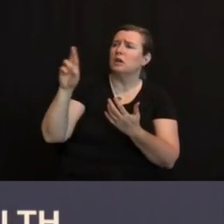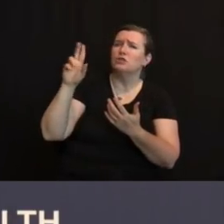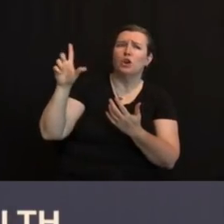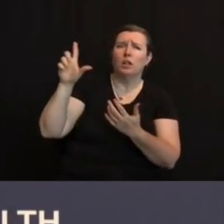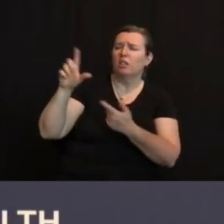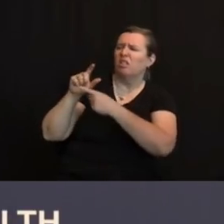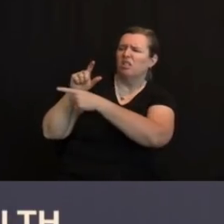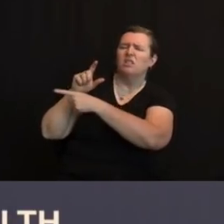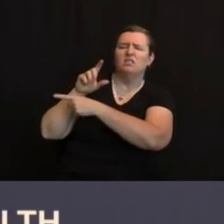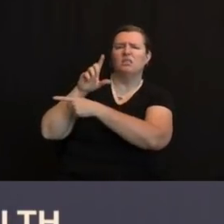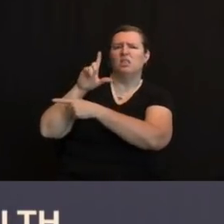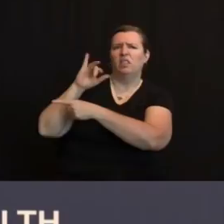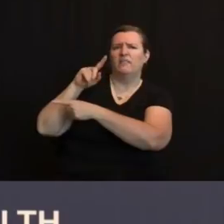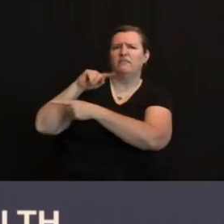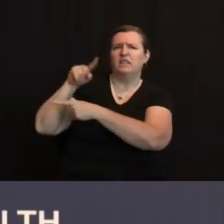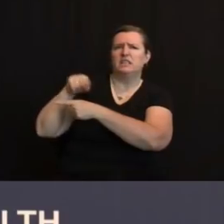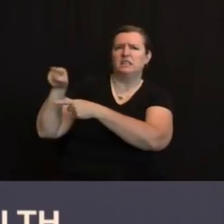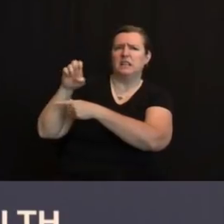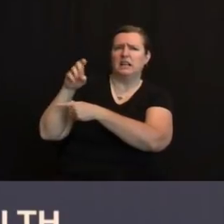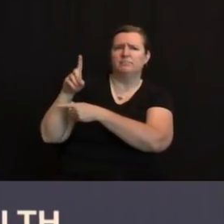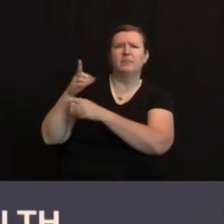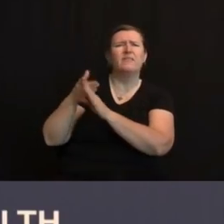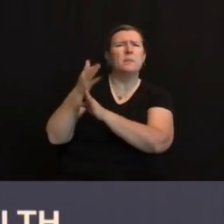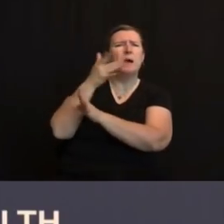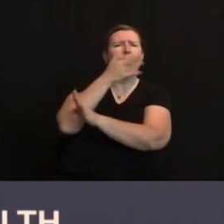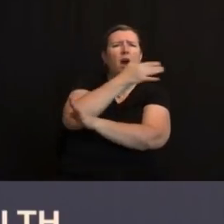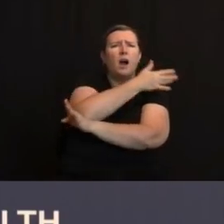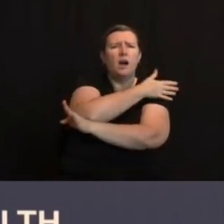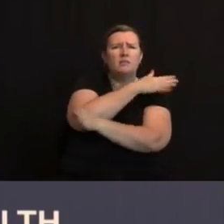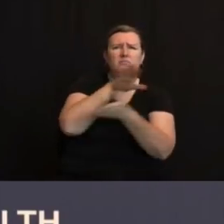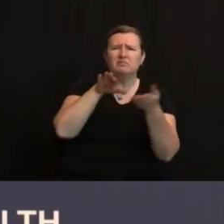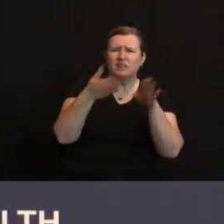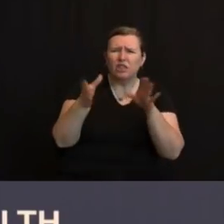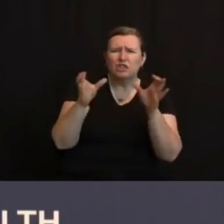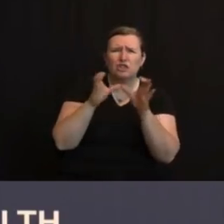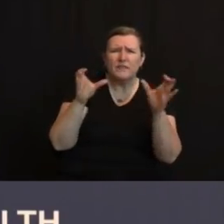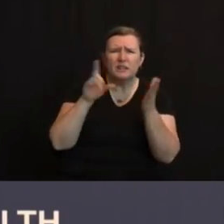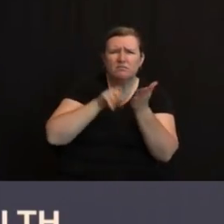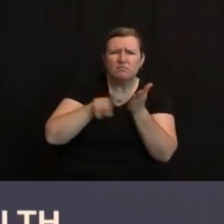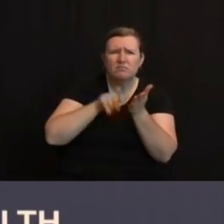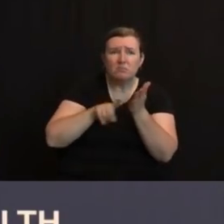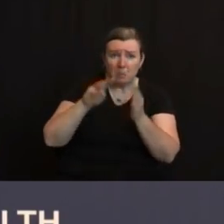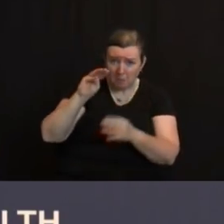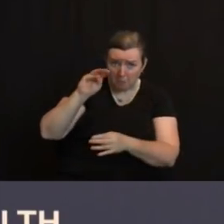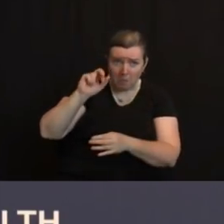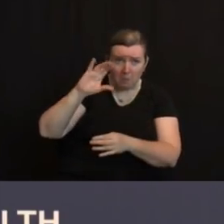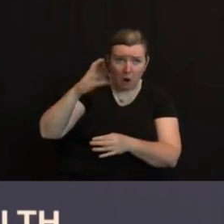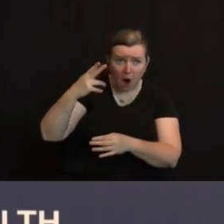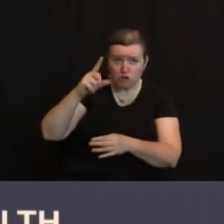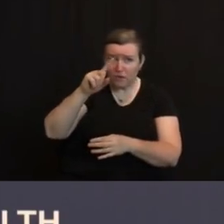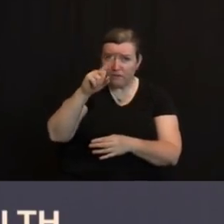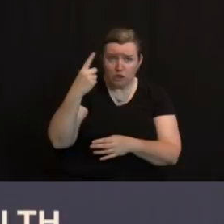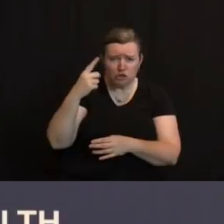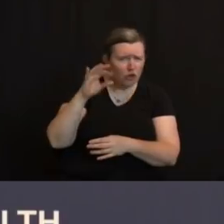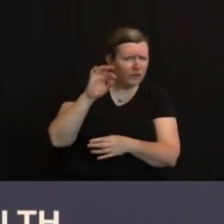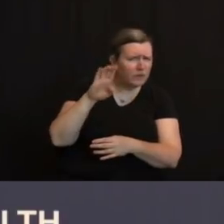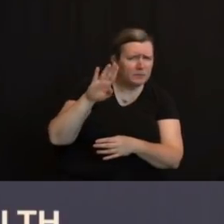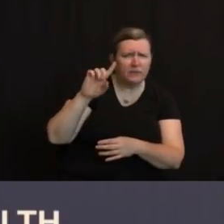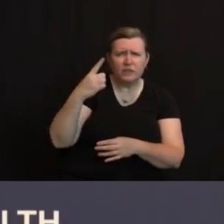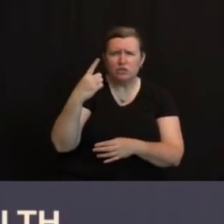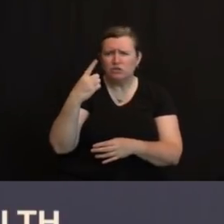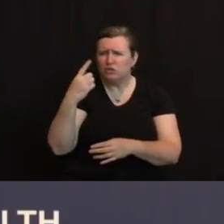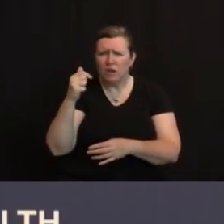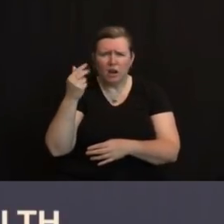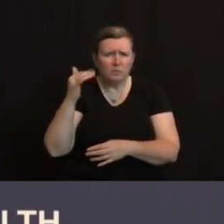how far back your review of death certificates went? Did it go back to March 1st, February 1st, January 1st? There is